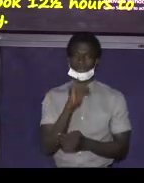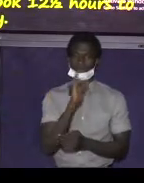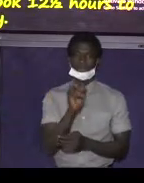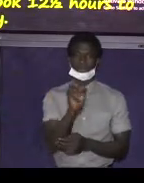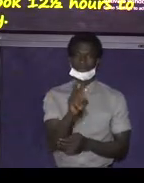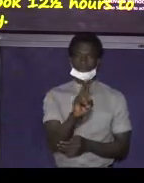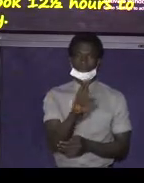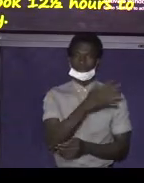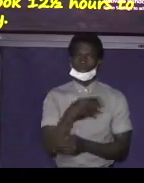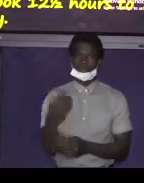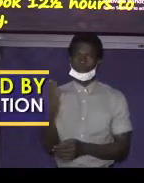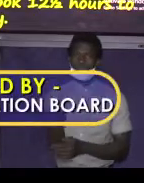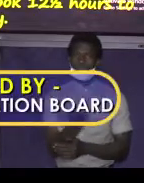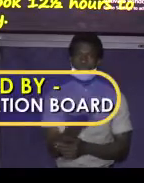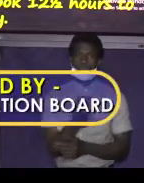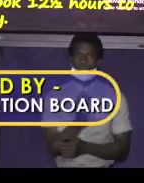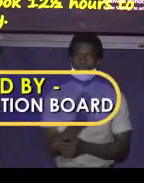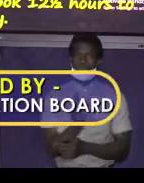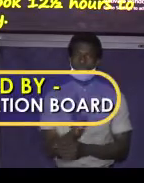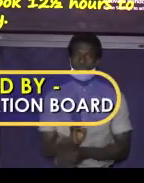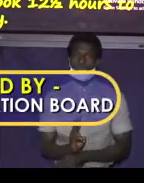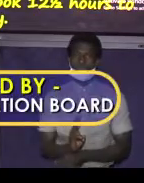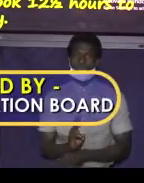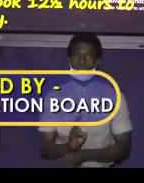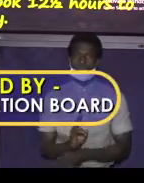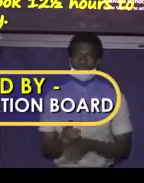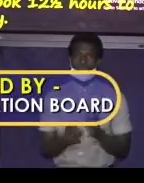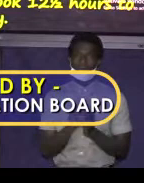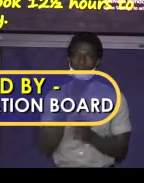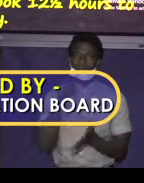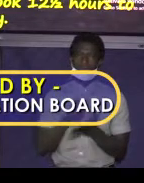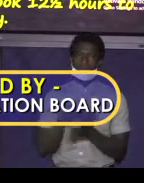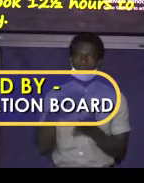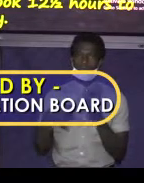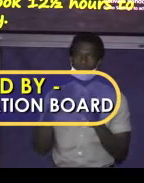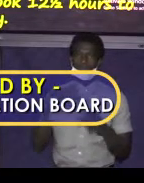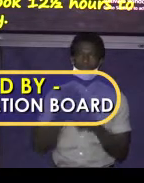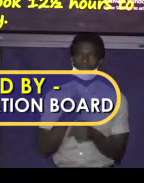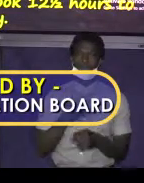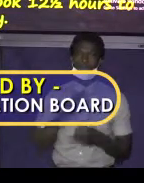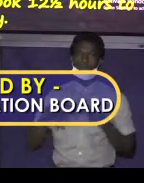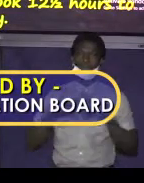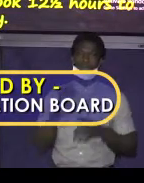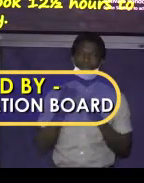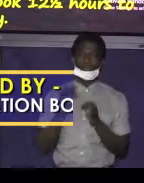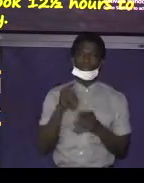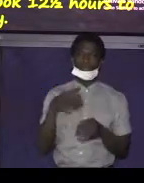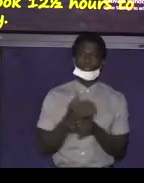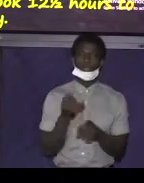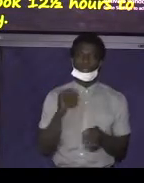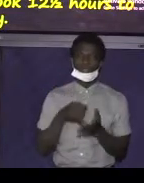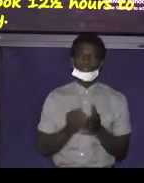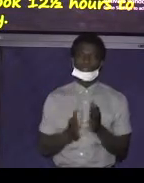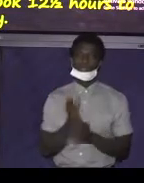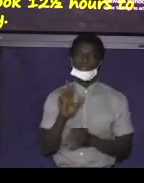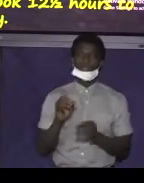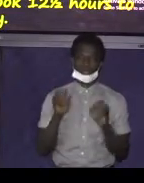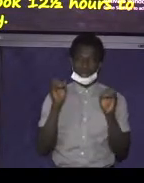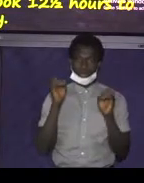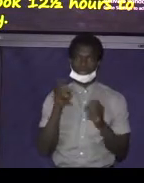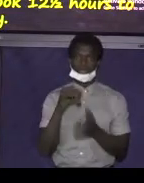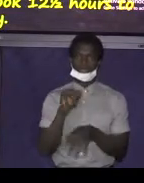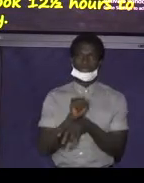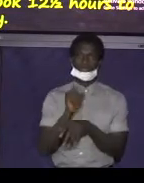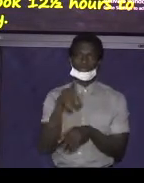is 12 and a half hours. Is that what you got, my friend? If you got it right, excellent job, you. I